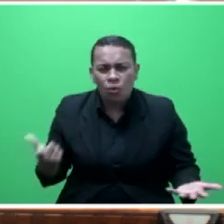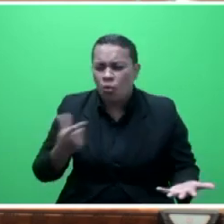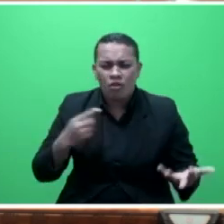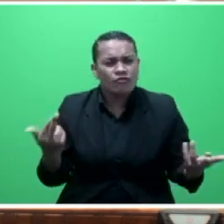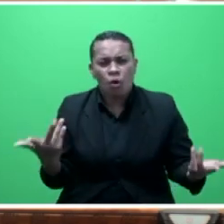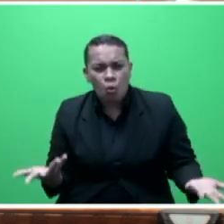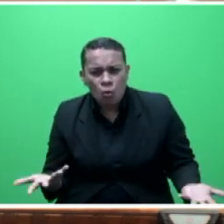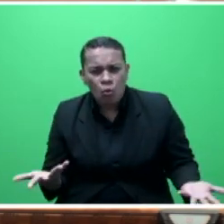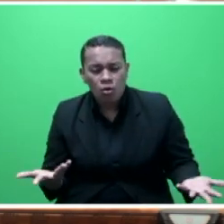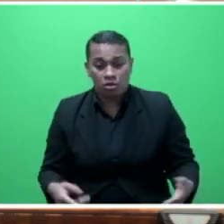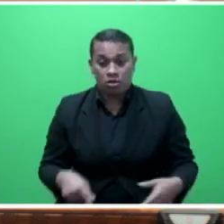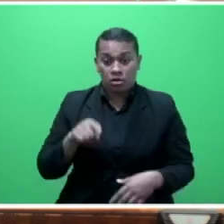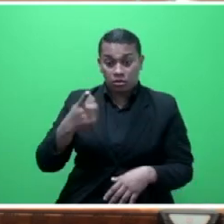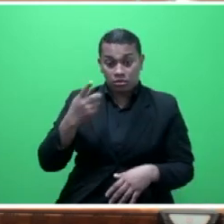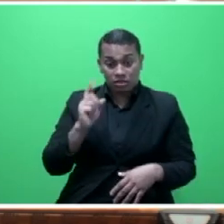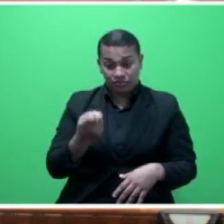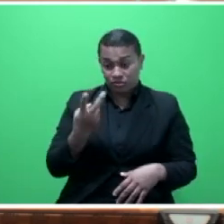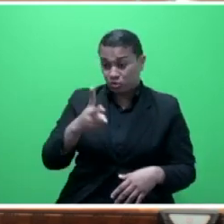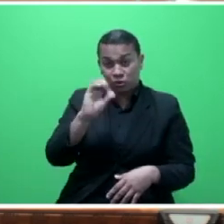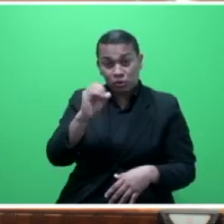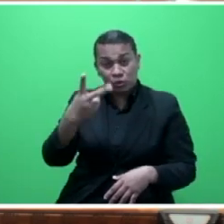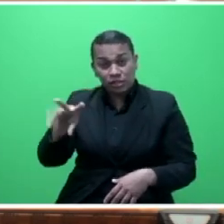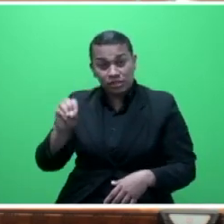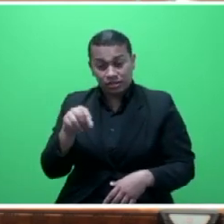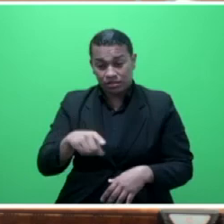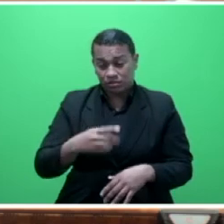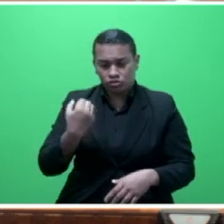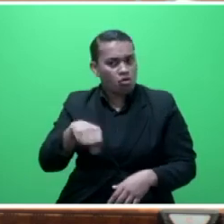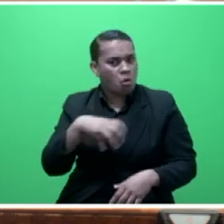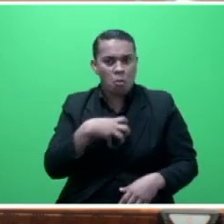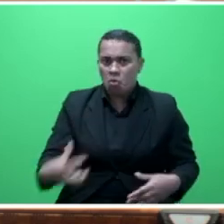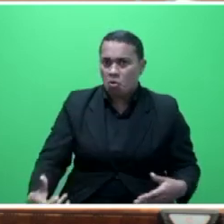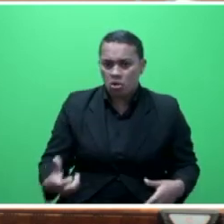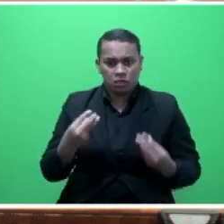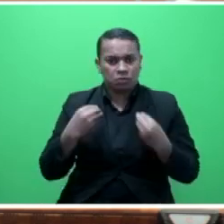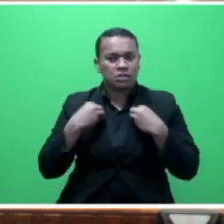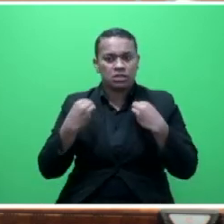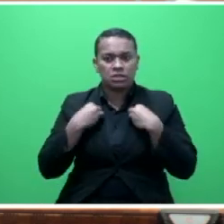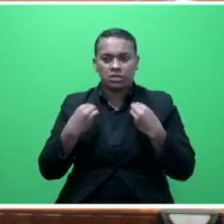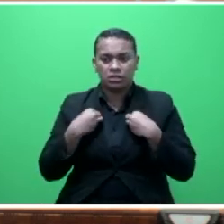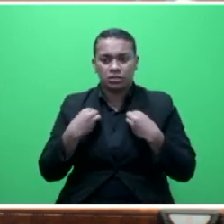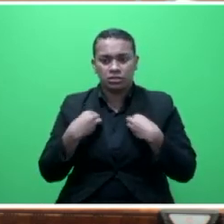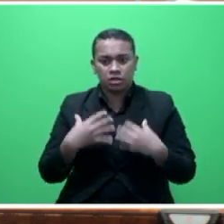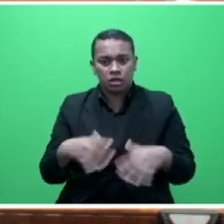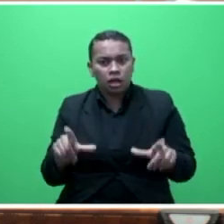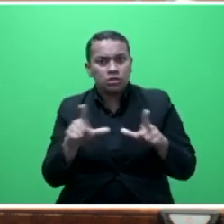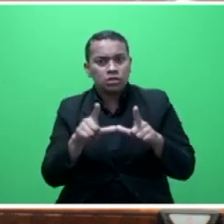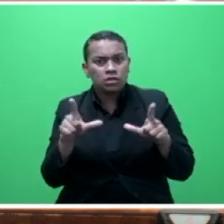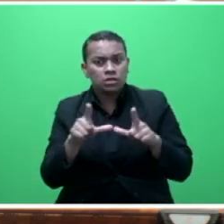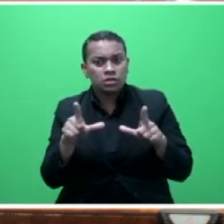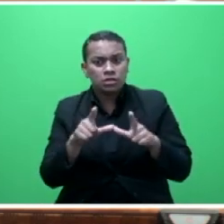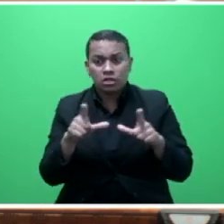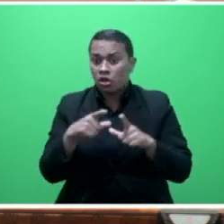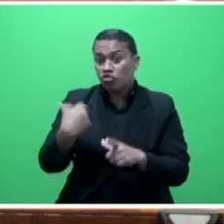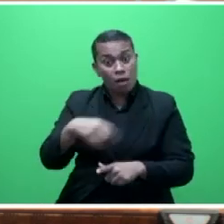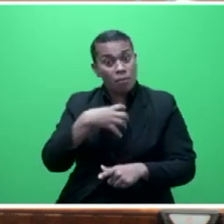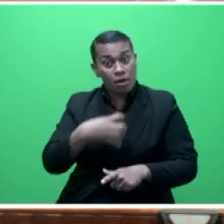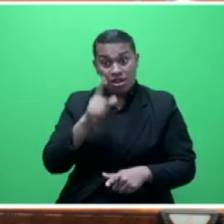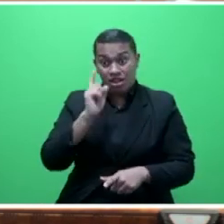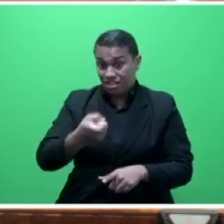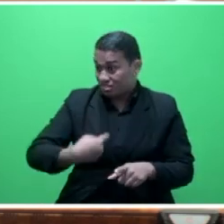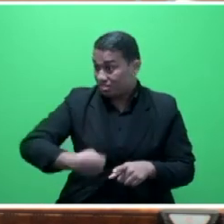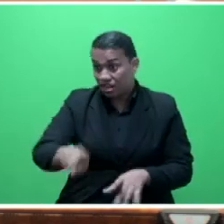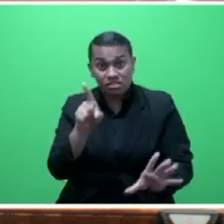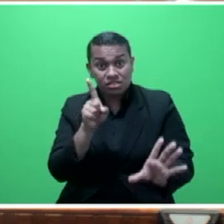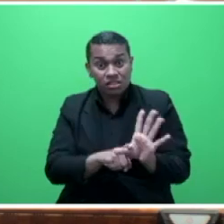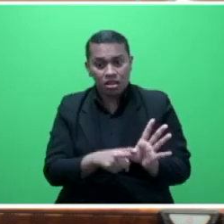August 2020, we'll mark the end of Fiji's business license regime. To start a business in the next financial year, you can